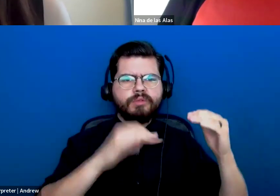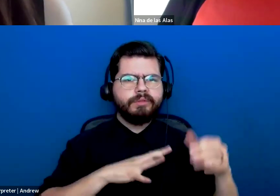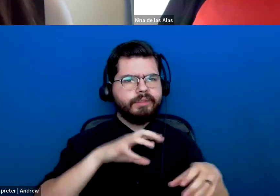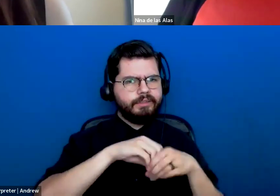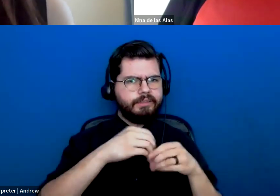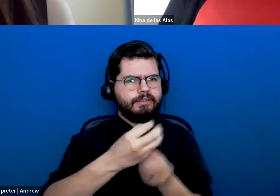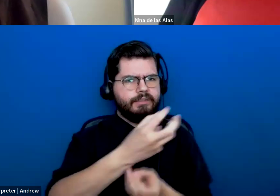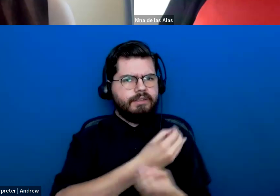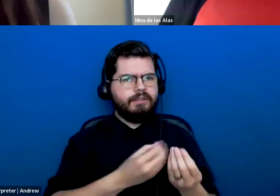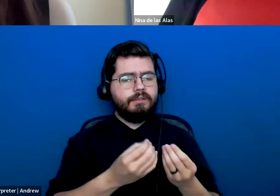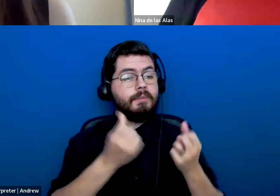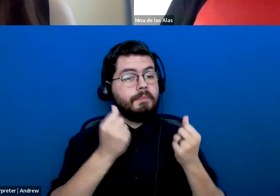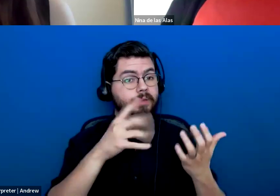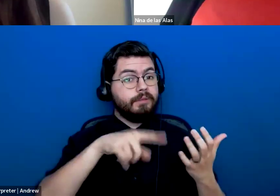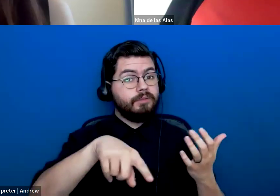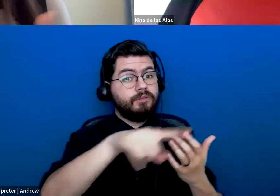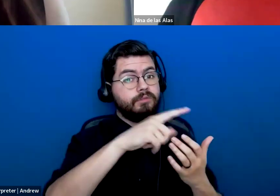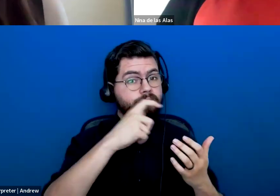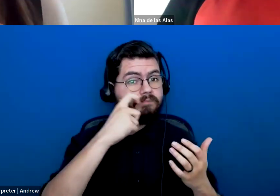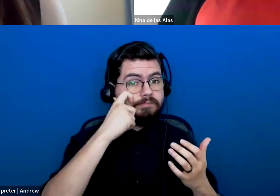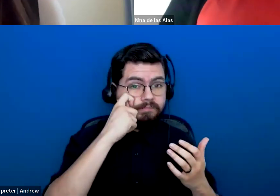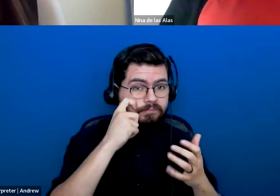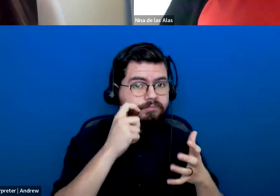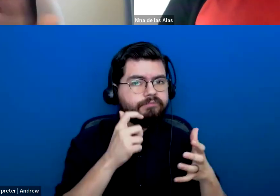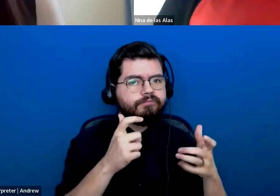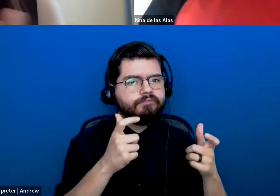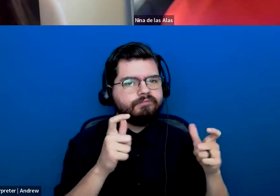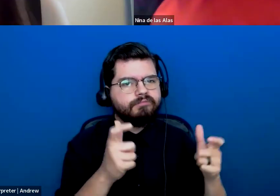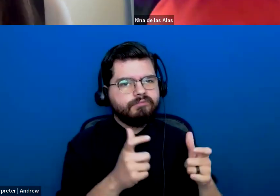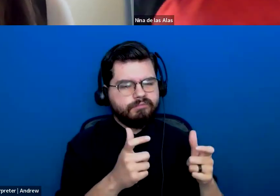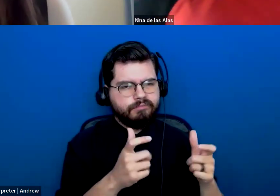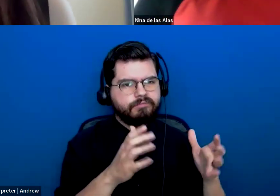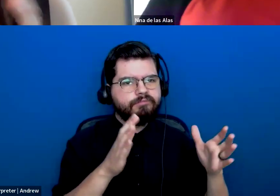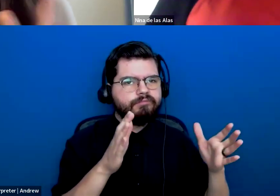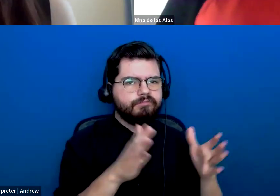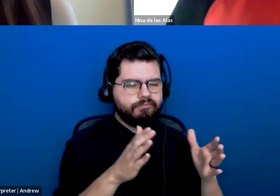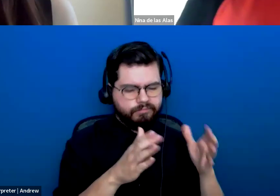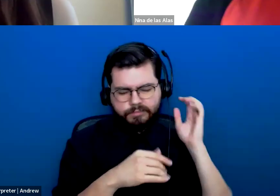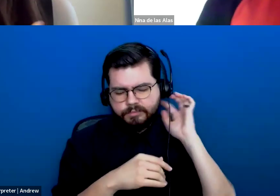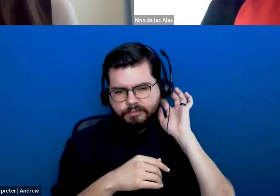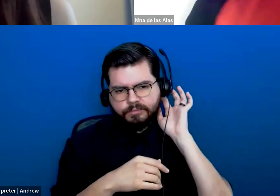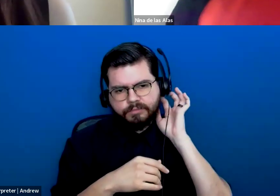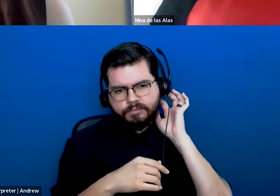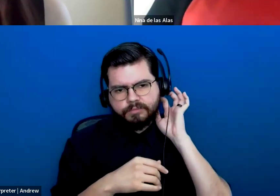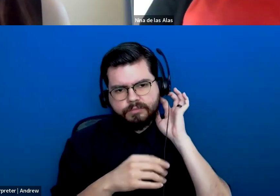were first generation or racially minoritized. They are graduate students at doctoral level. They shared some powerful